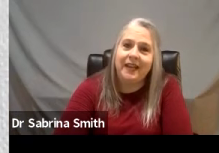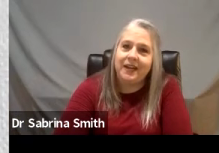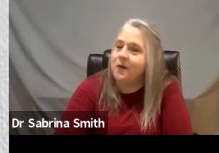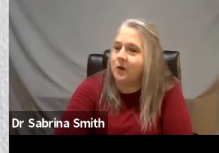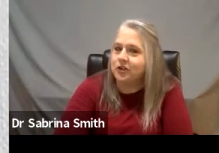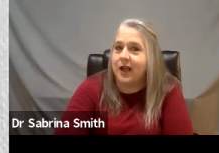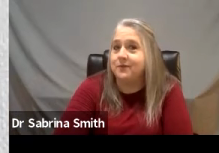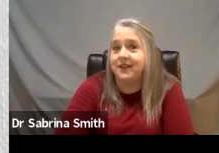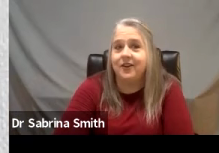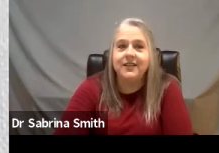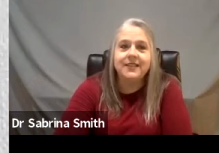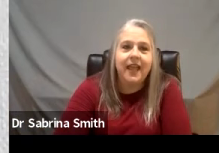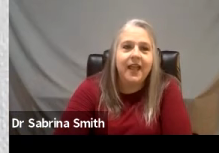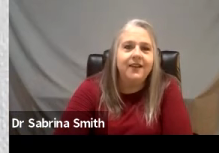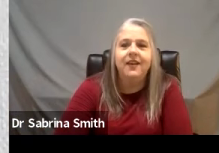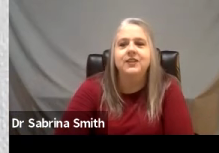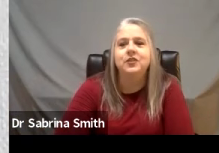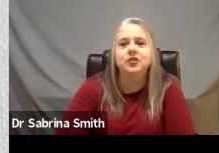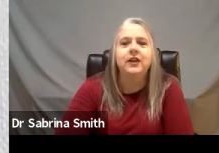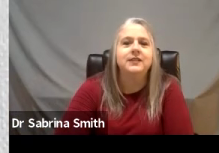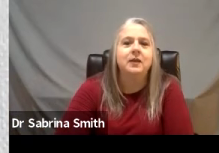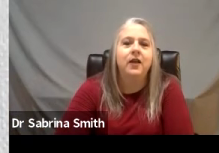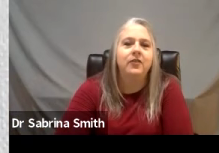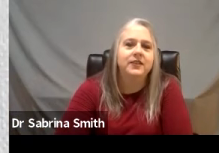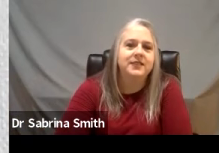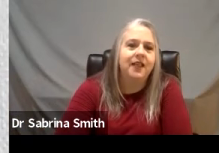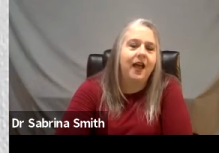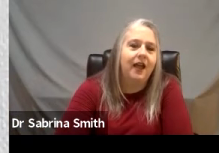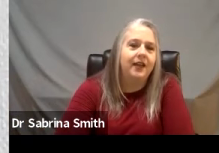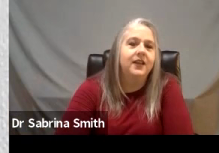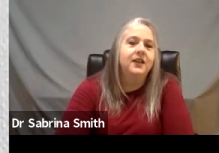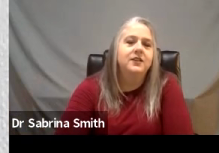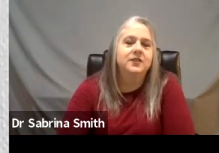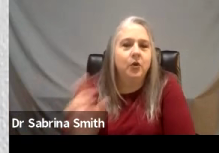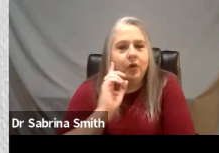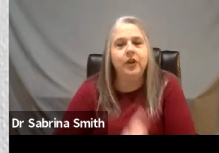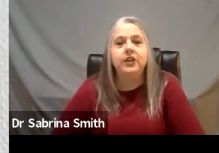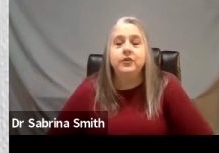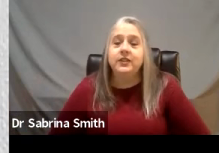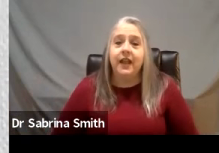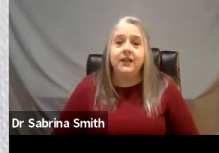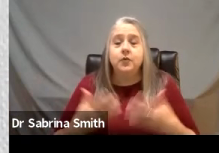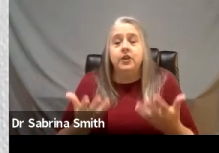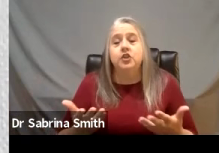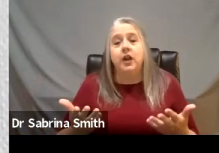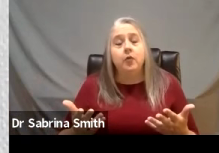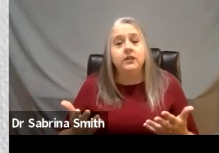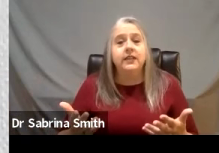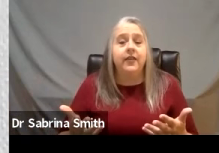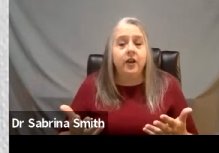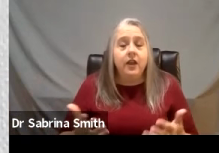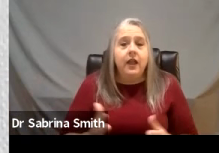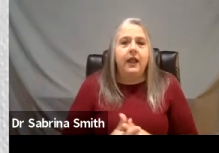been in any of my workshops, here it is again. I told you guys about this slide. So what we're going to do today is we're going to try to